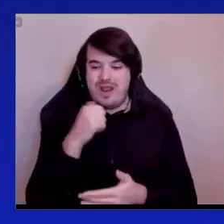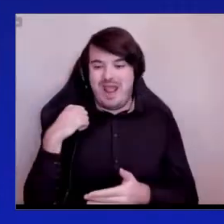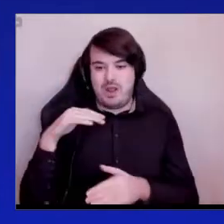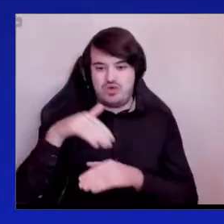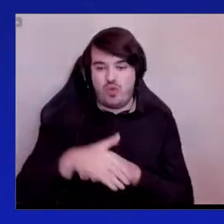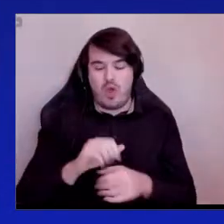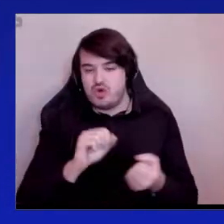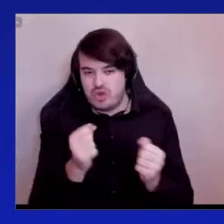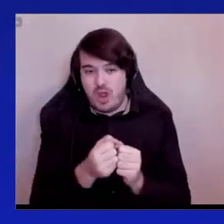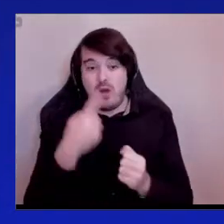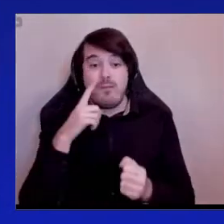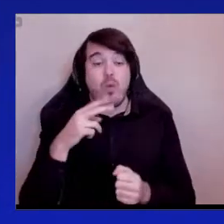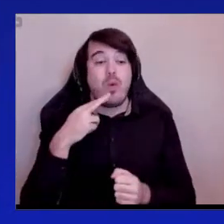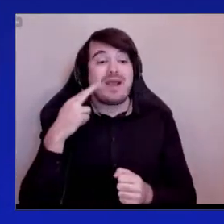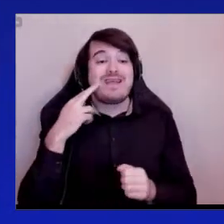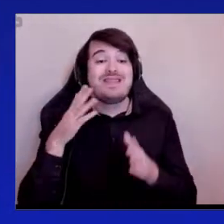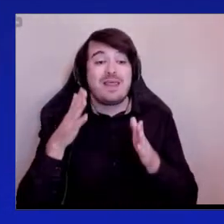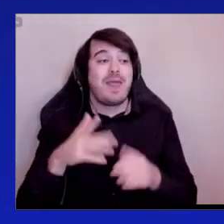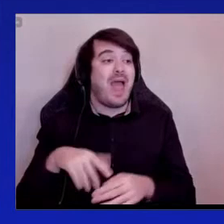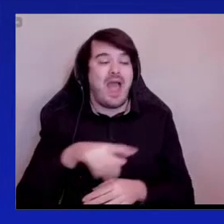that interval, in fact, last night.